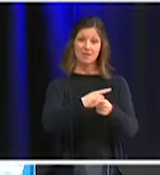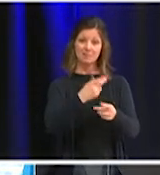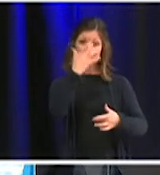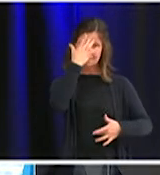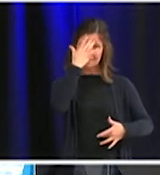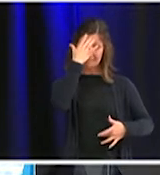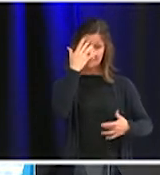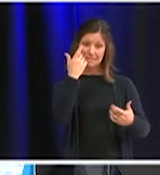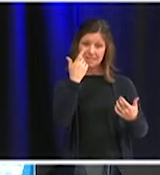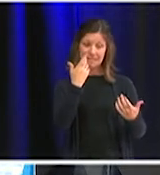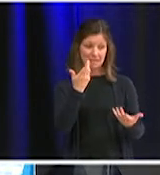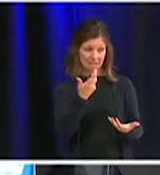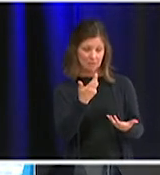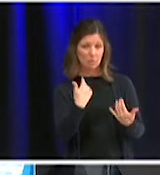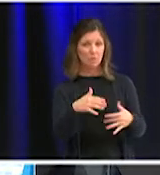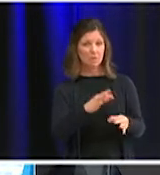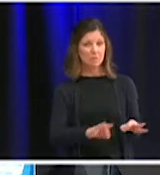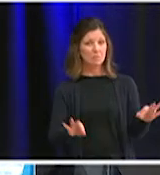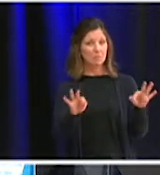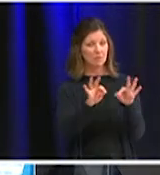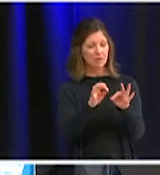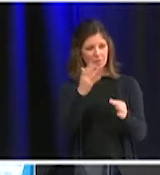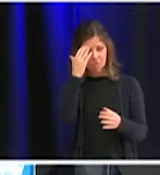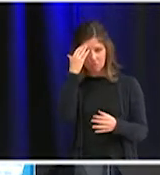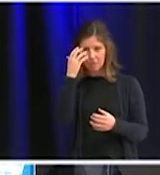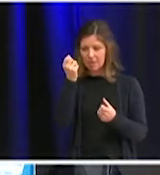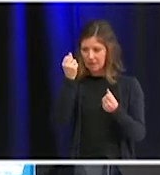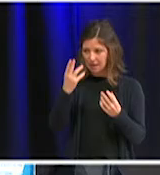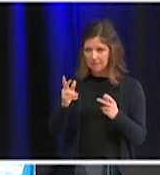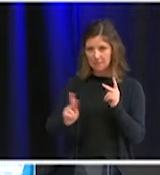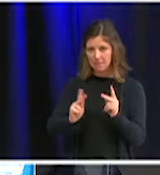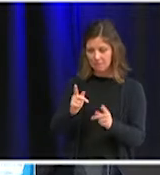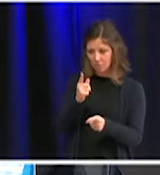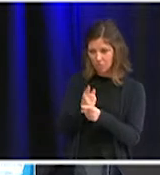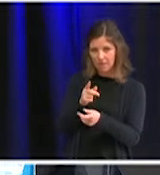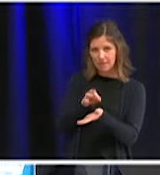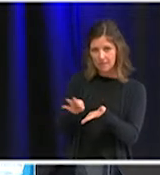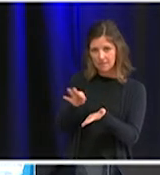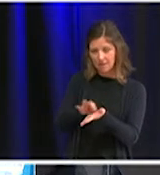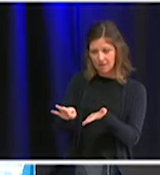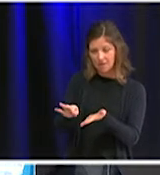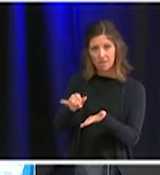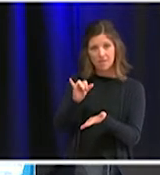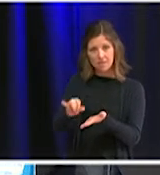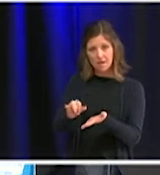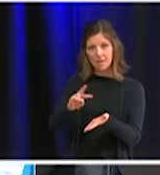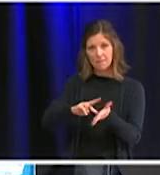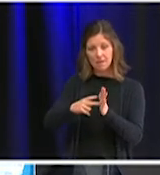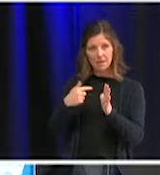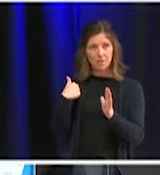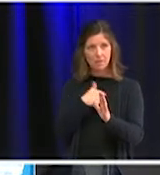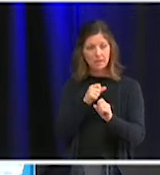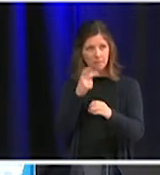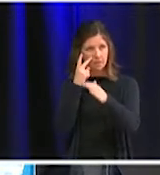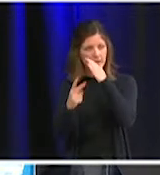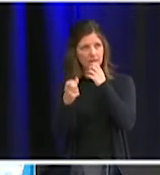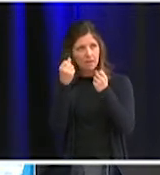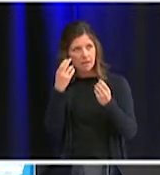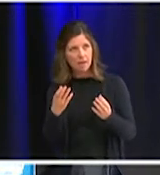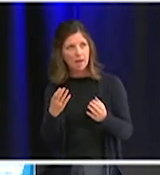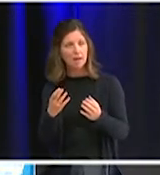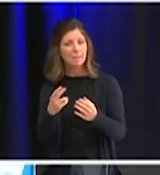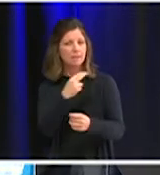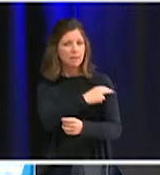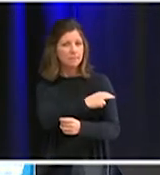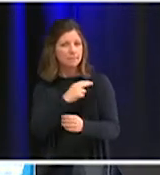make sure you have a proper count, because the census helps us plan hospital beds. It helps us track diseases